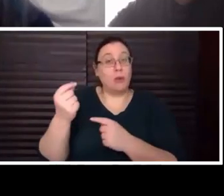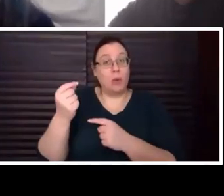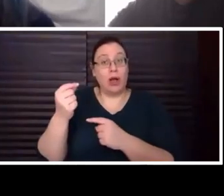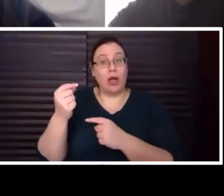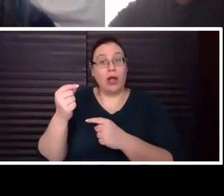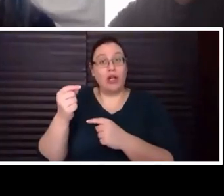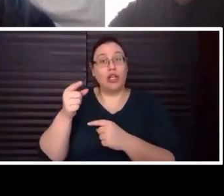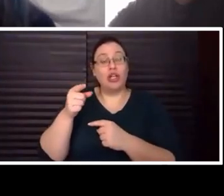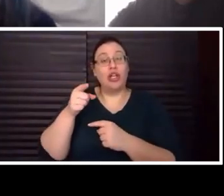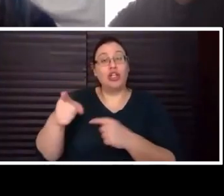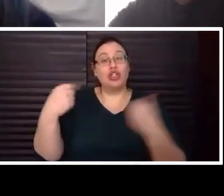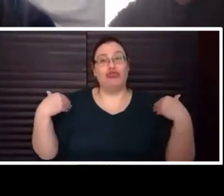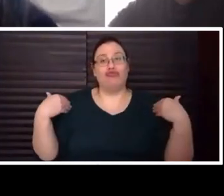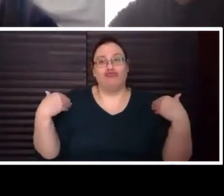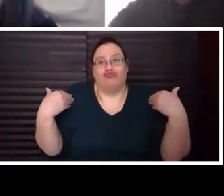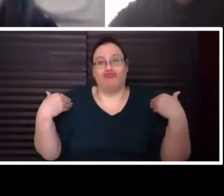shrug